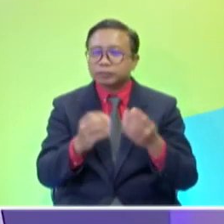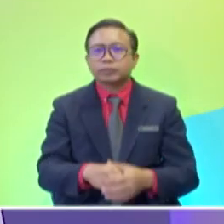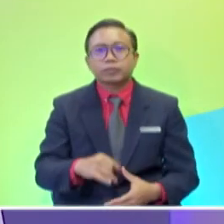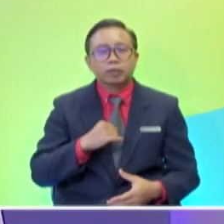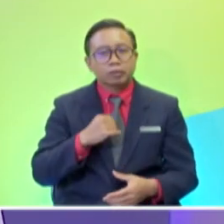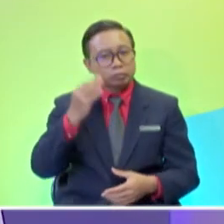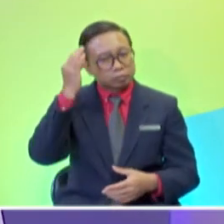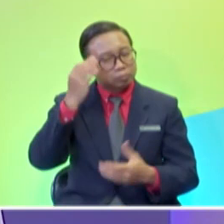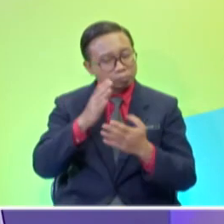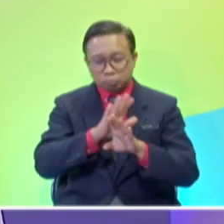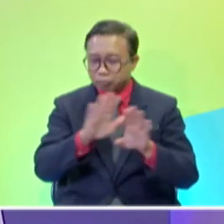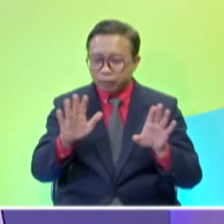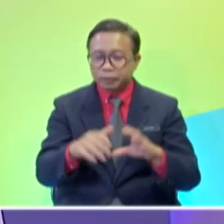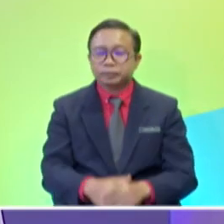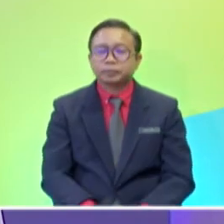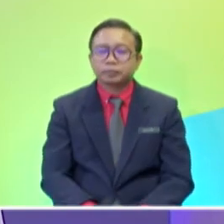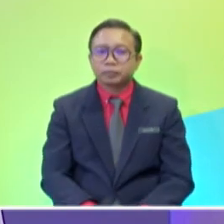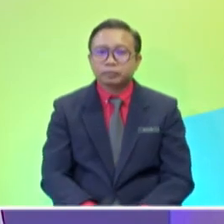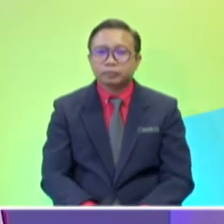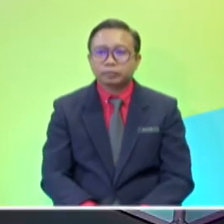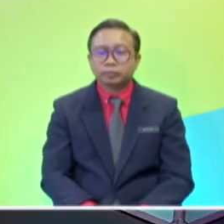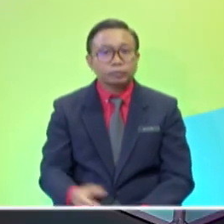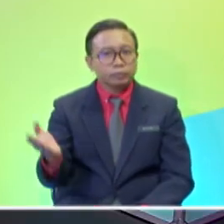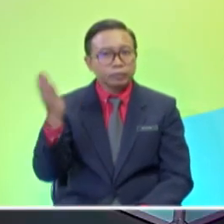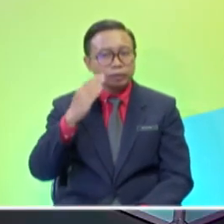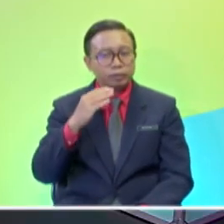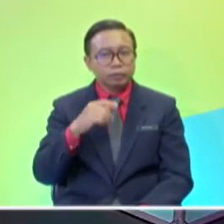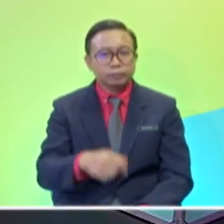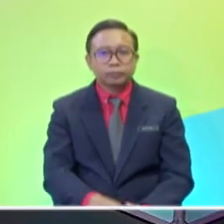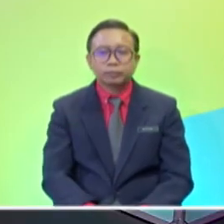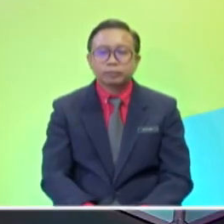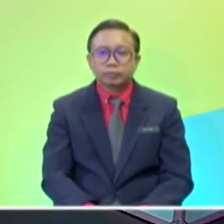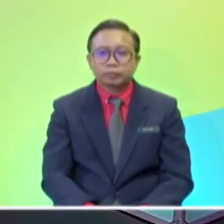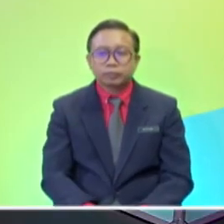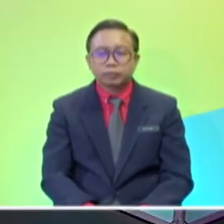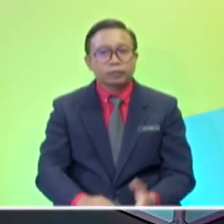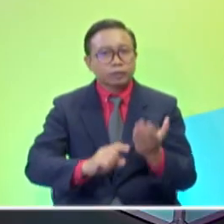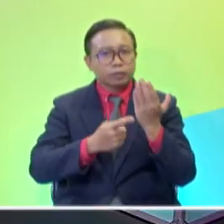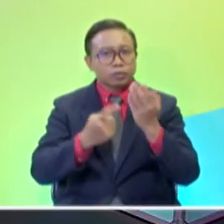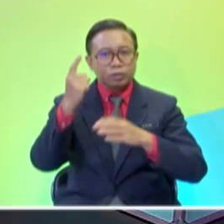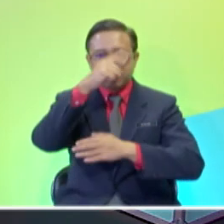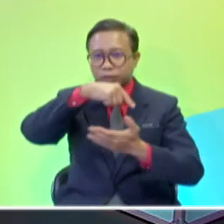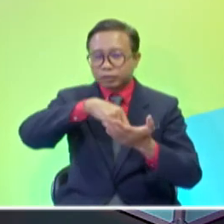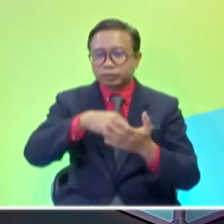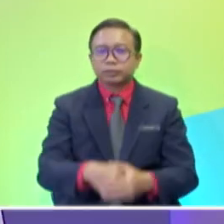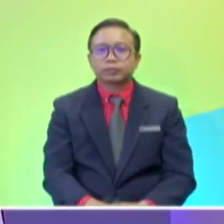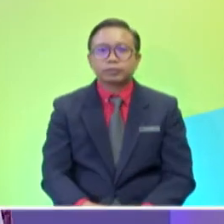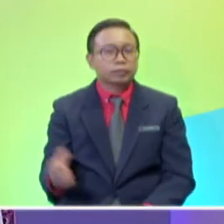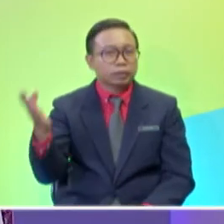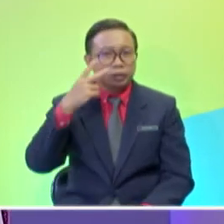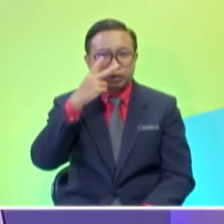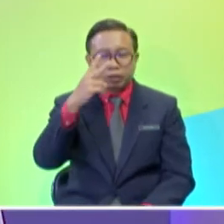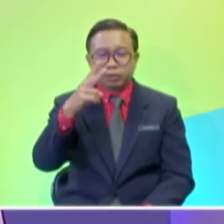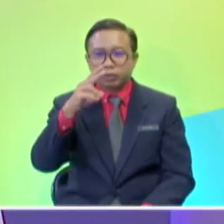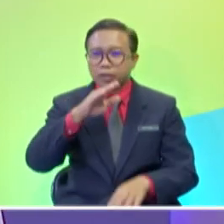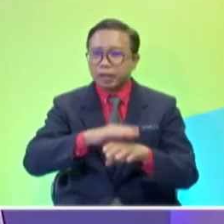so. No. Okay, teacher. All right. All right, Let's yes. kick off today's Yes, class. okay. To start today's lesson, let's look